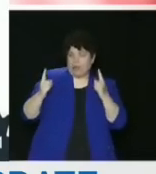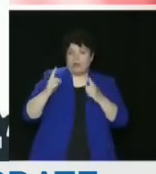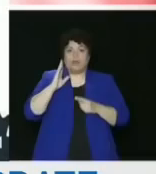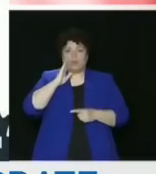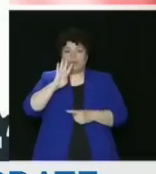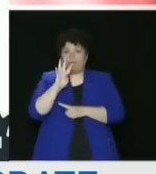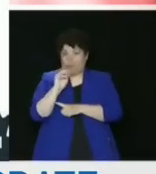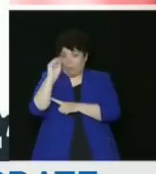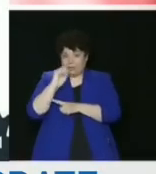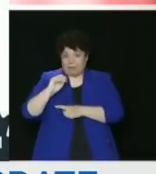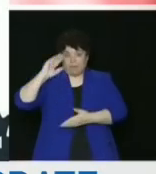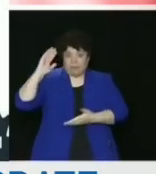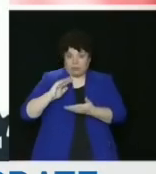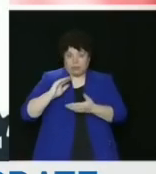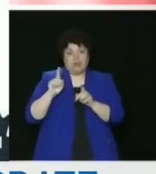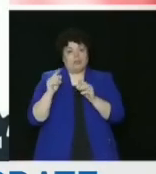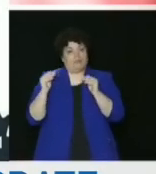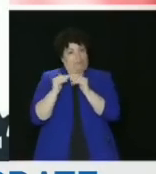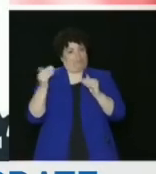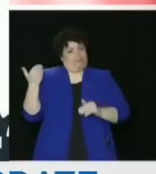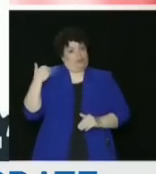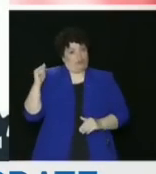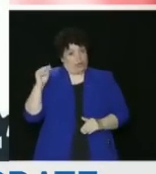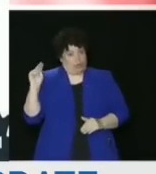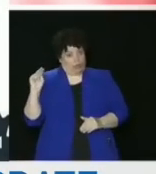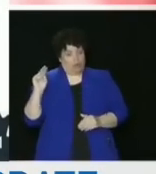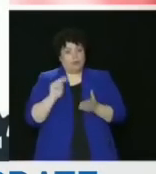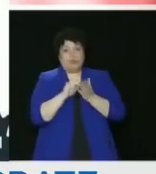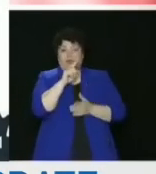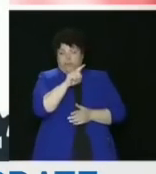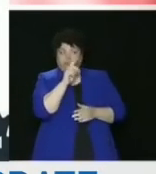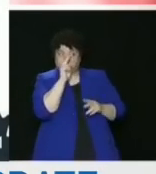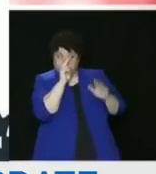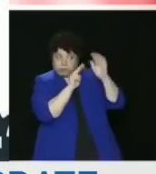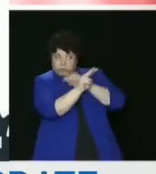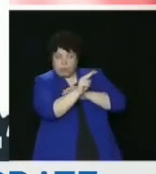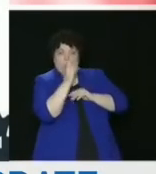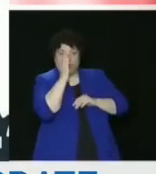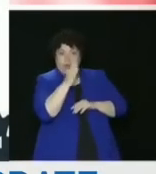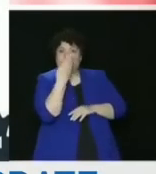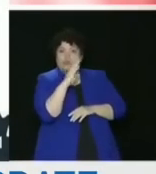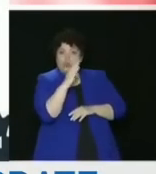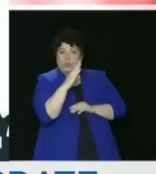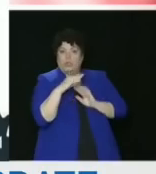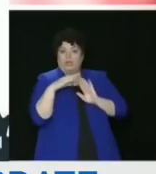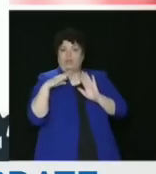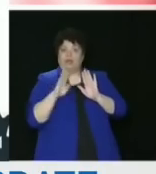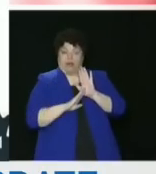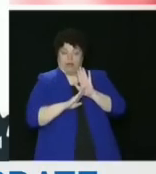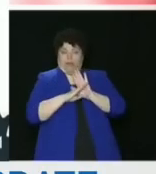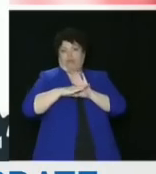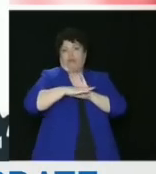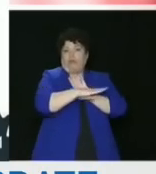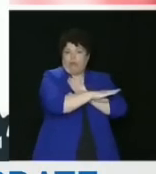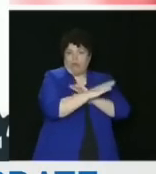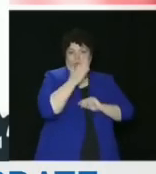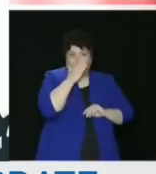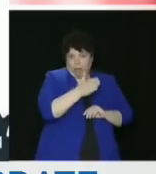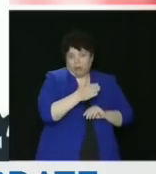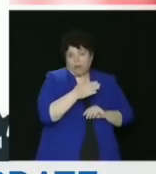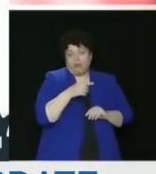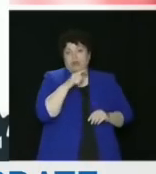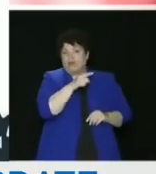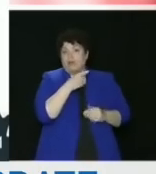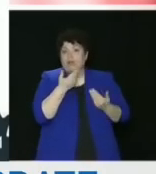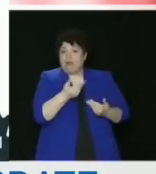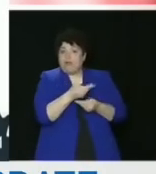we janvier, observed in January, l'épidémie the devrait être epidemic is maîtrisée, forecast to ligne come bleue. under control, Les the blue premiers line. effets de la The vaccination early nous effects of aideront à vaccination